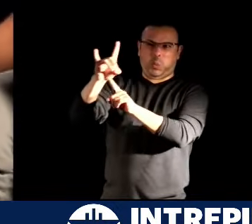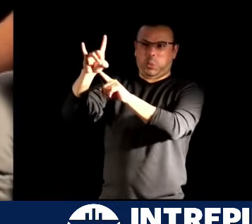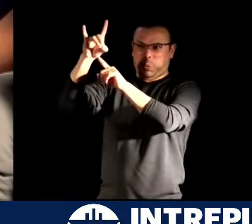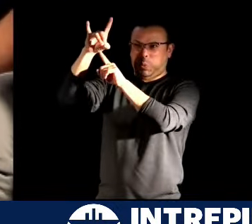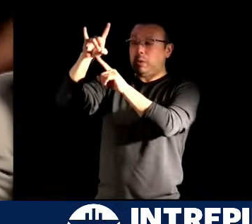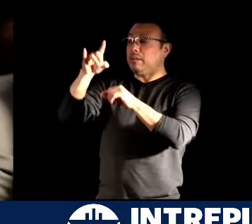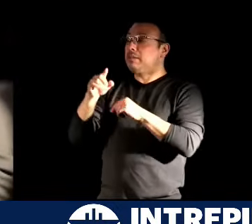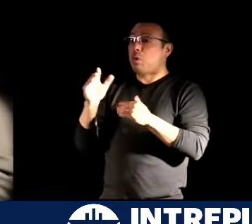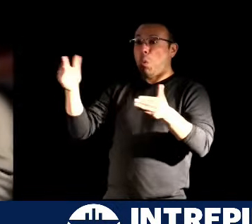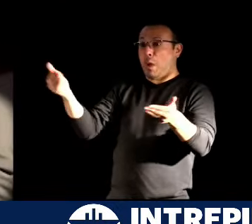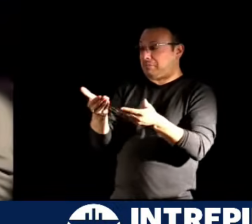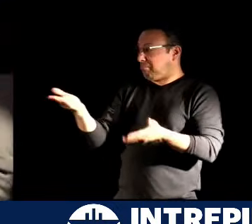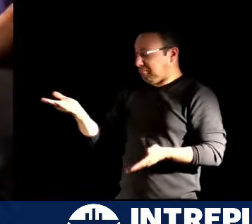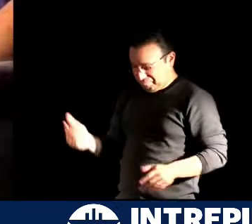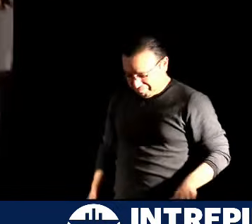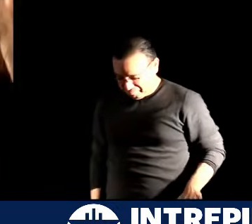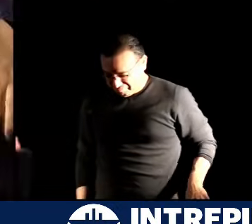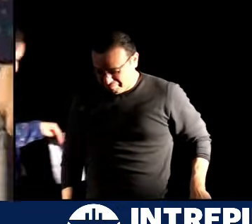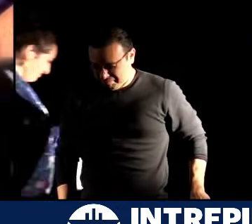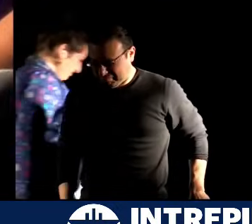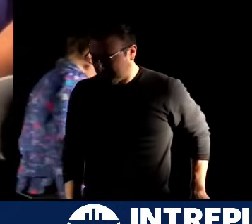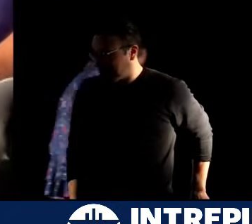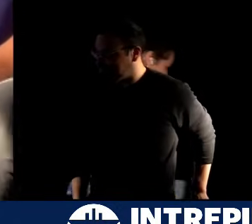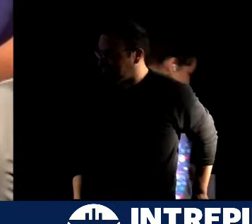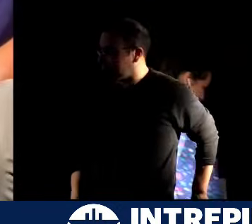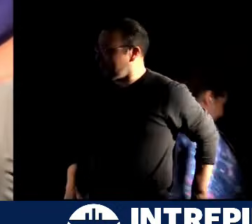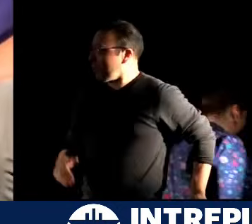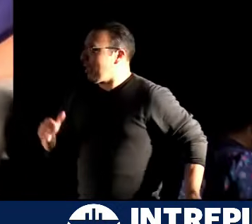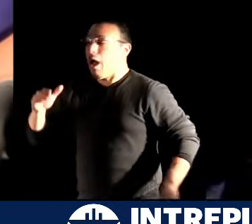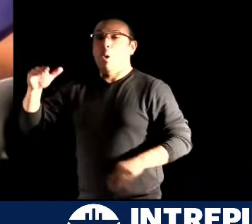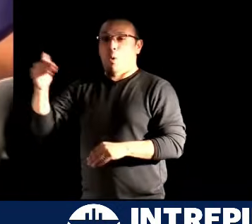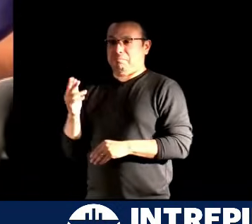Rawafi and Brian Rupert. Thank you, guys.